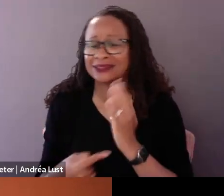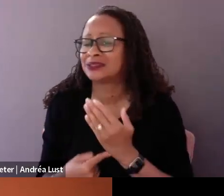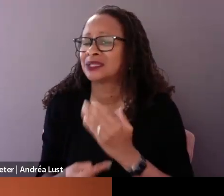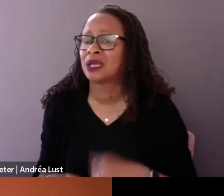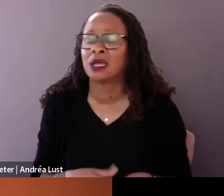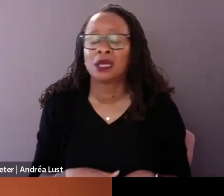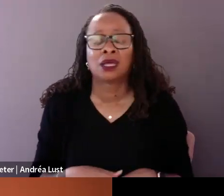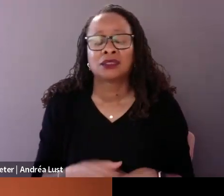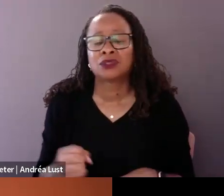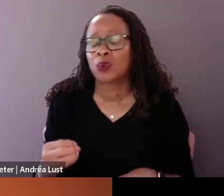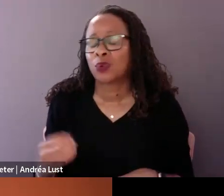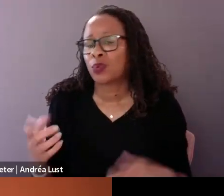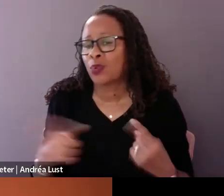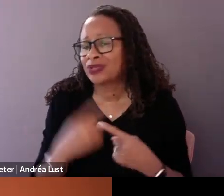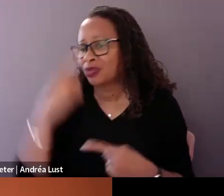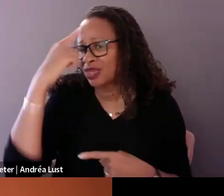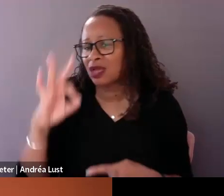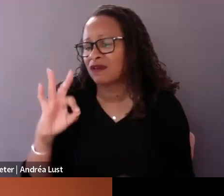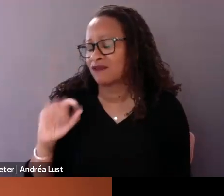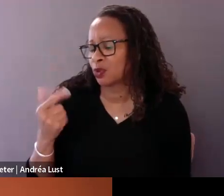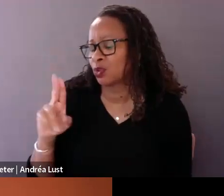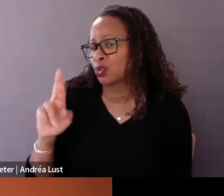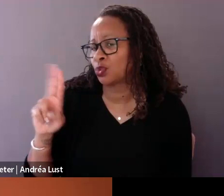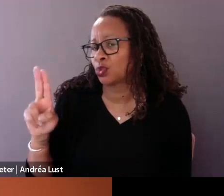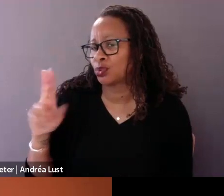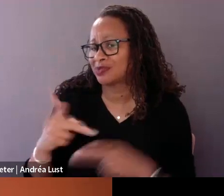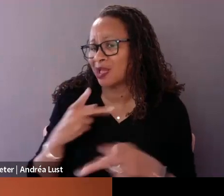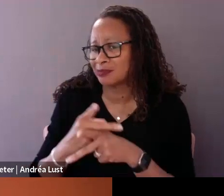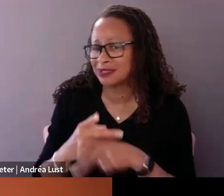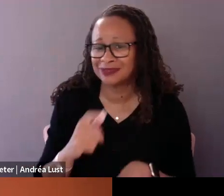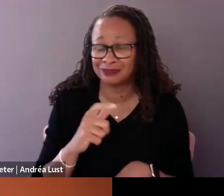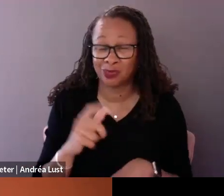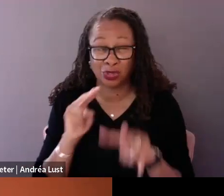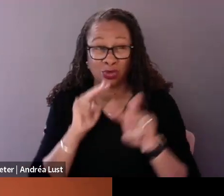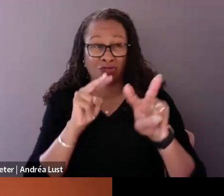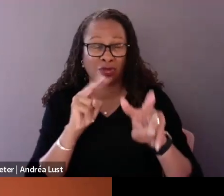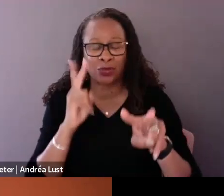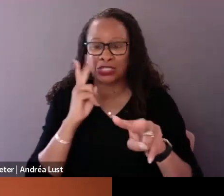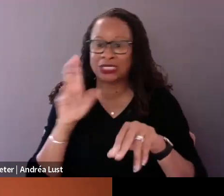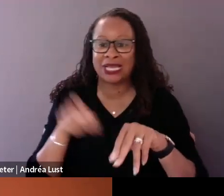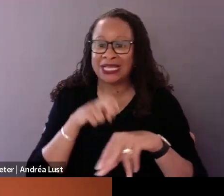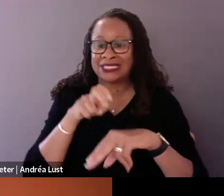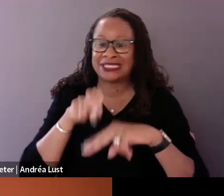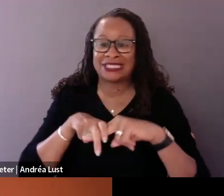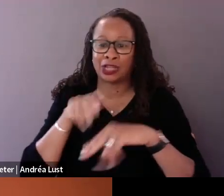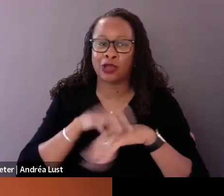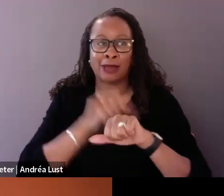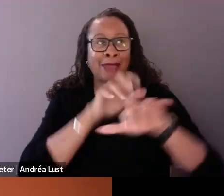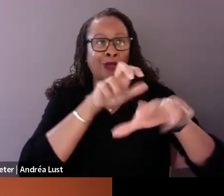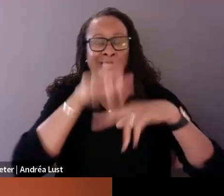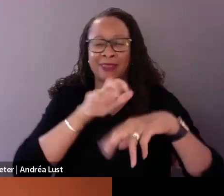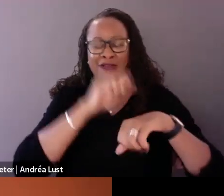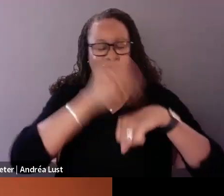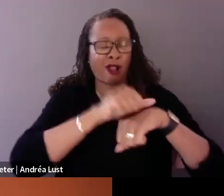these guru types, you know, sitting on the proverbial mountaintop.